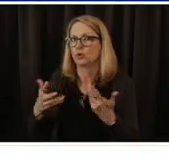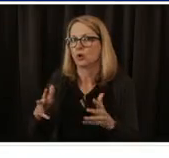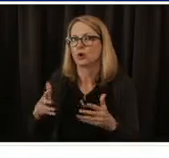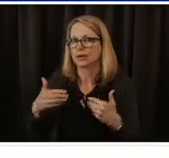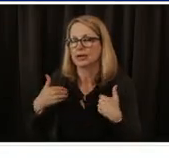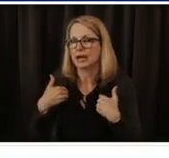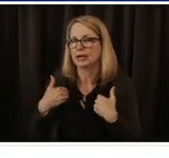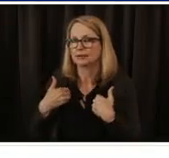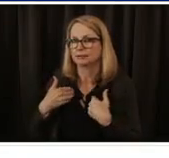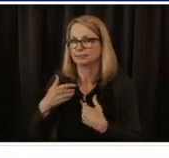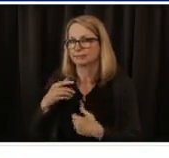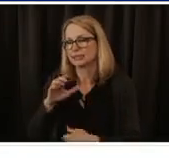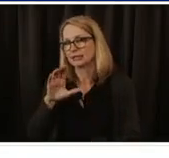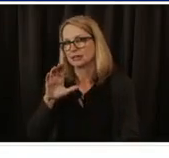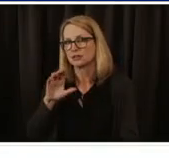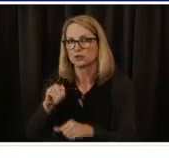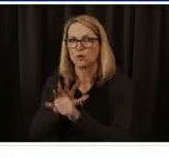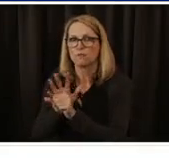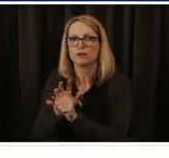vaccinated population was